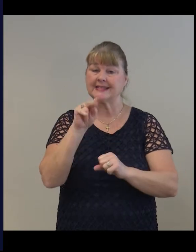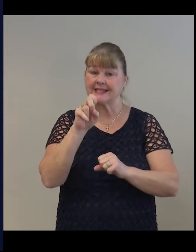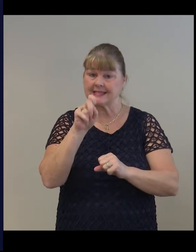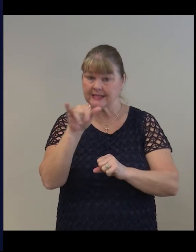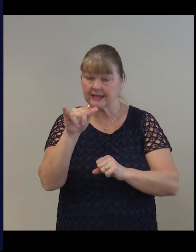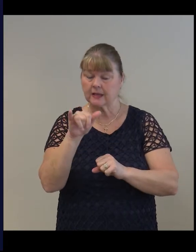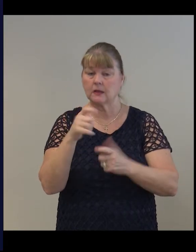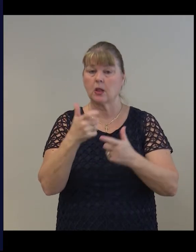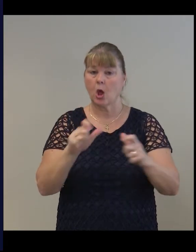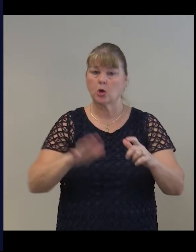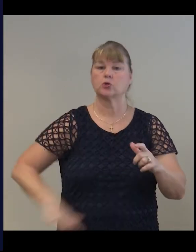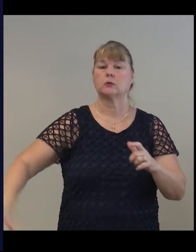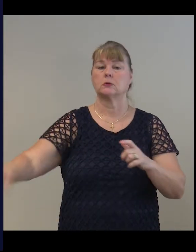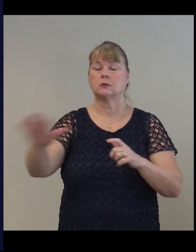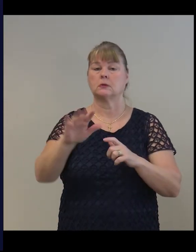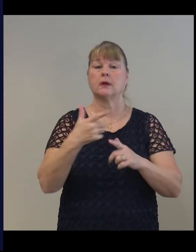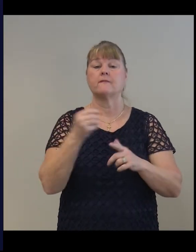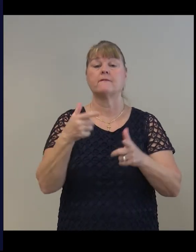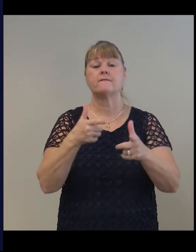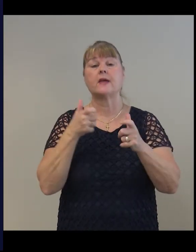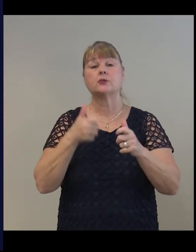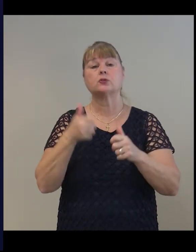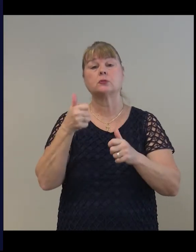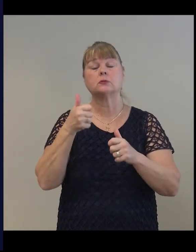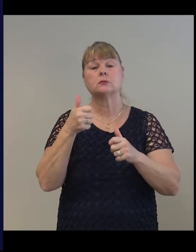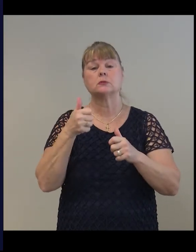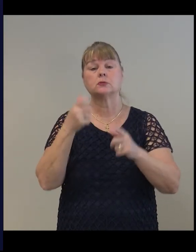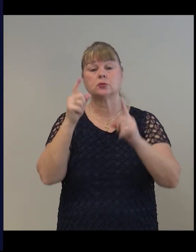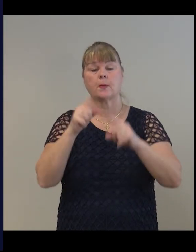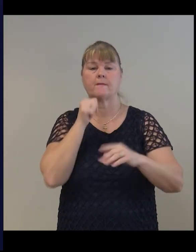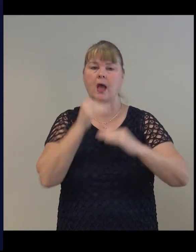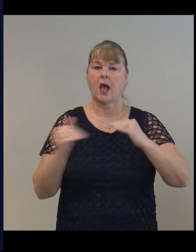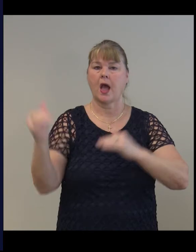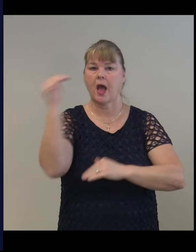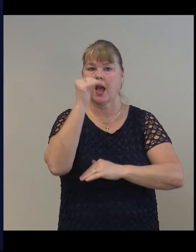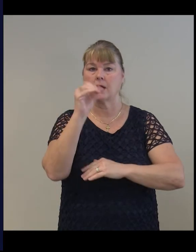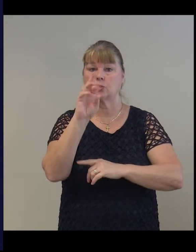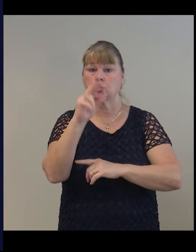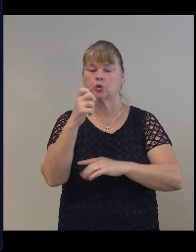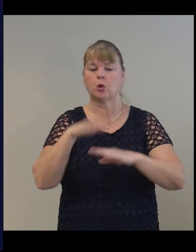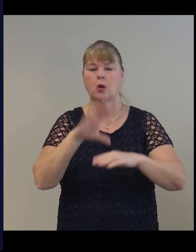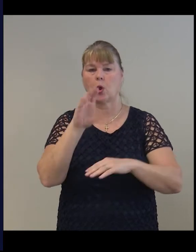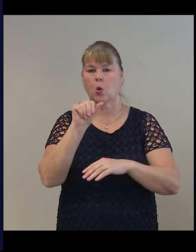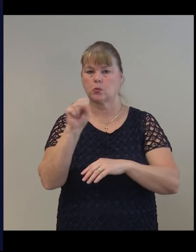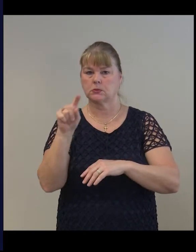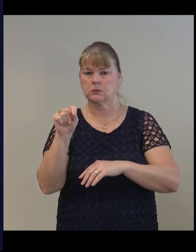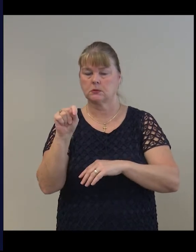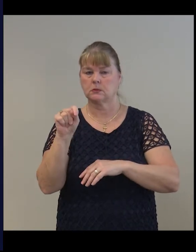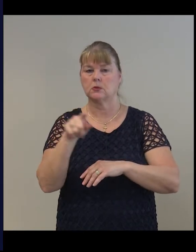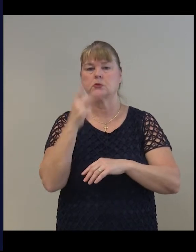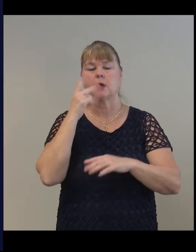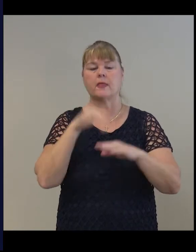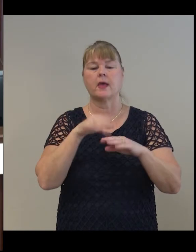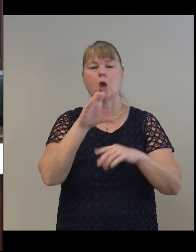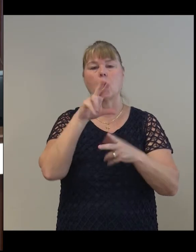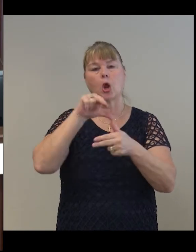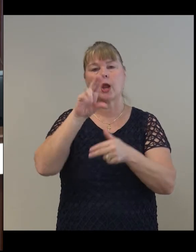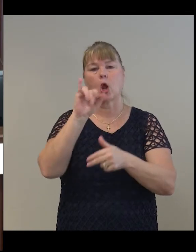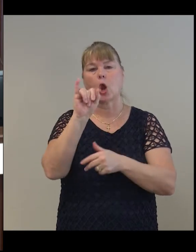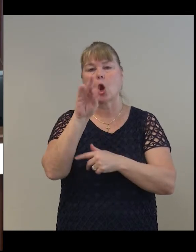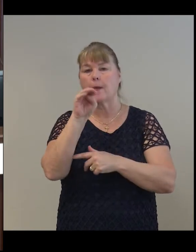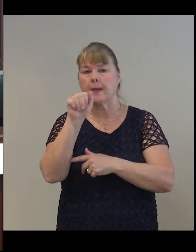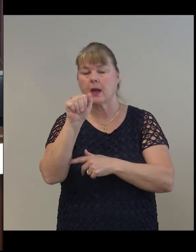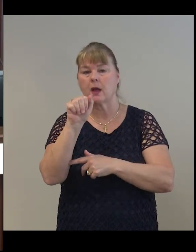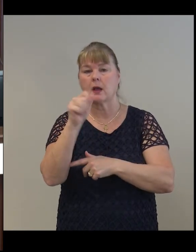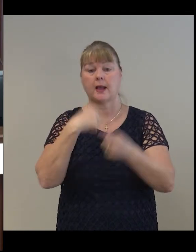surge on the coast. So we saw that with Hurricane Irma. Irma came and went pretty quickly. But we had higher surge